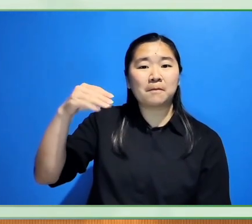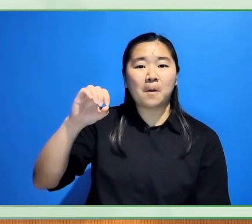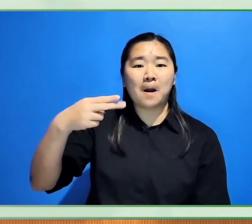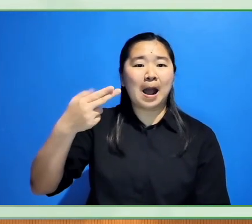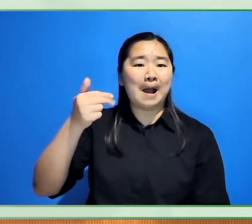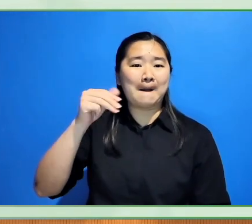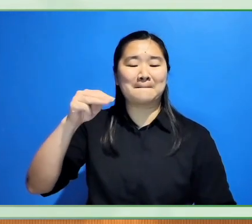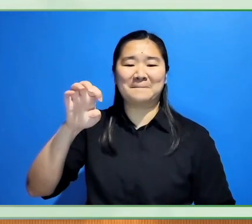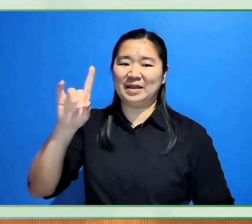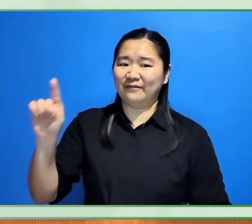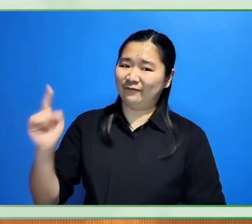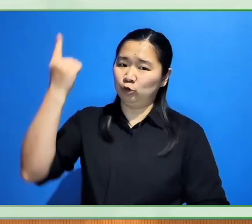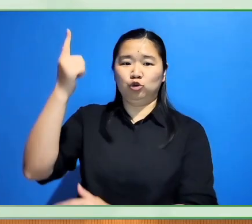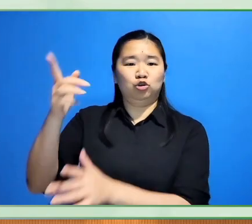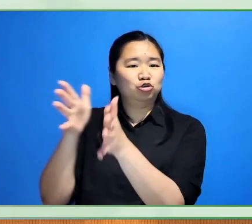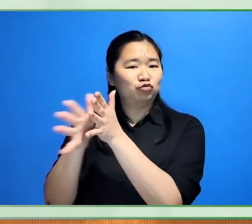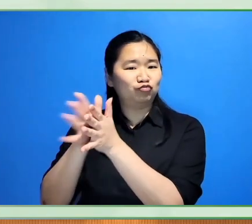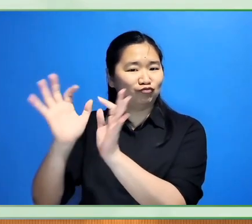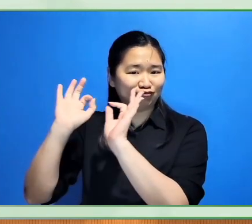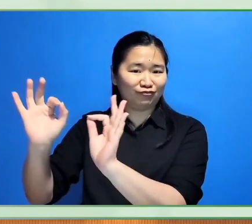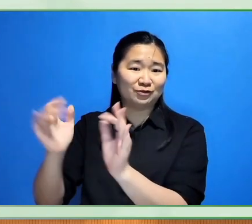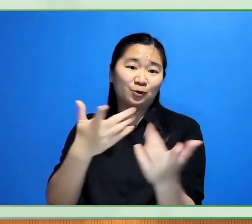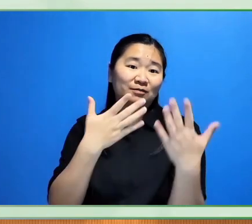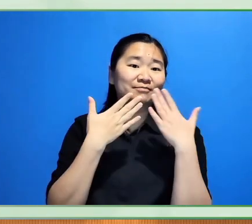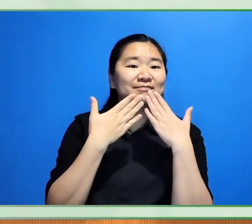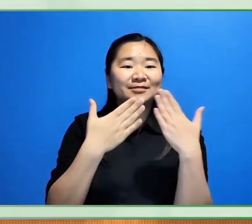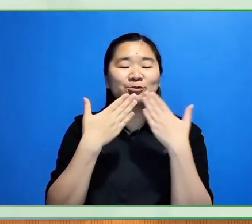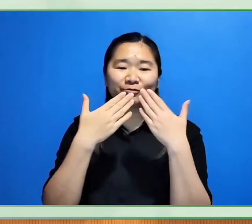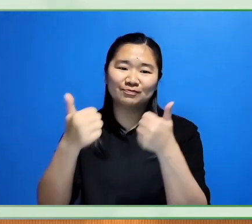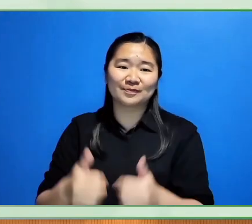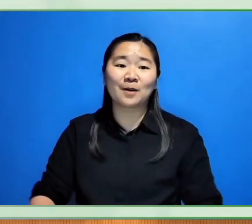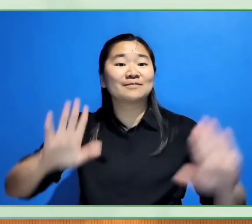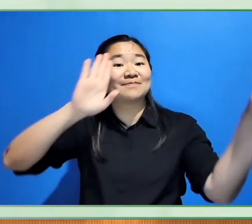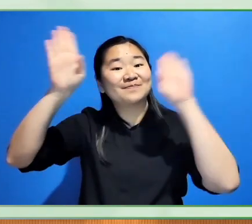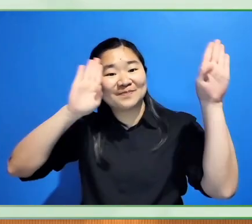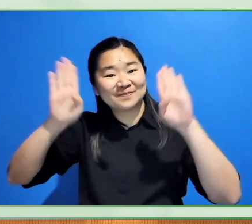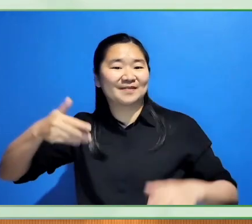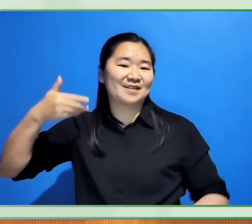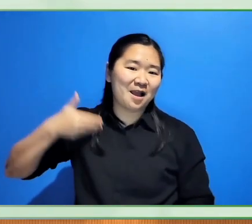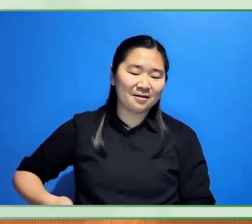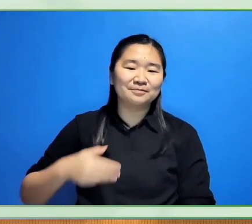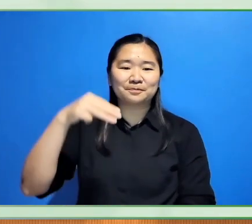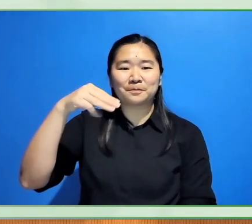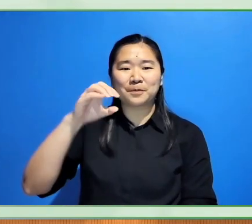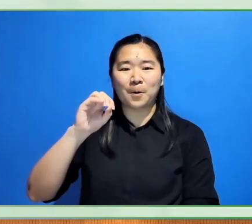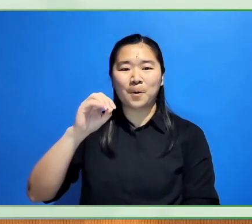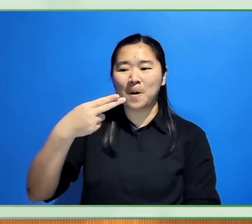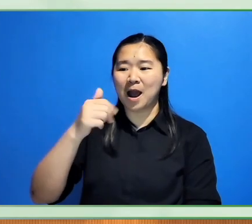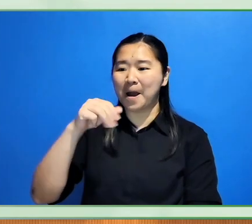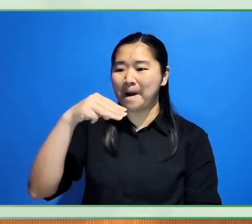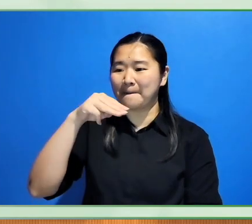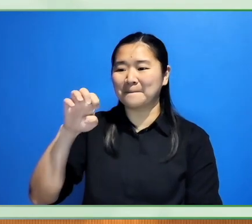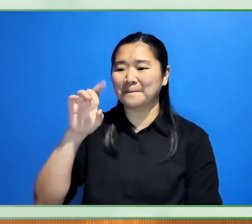Cure Bionics. We are a prosthetic technology company, and I'll be happy to share more information about it in a